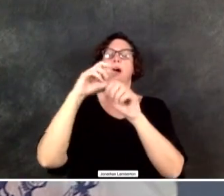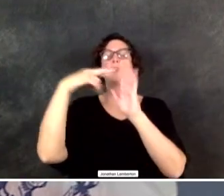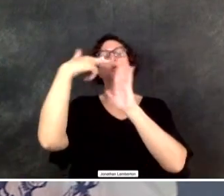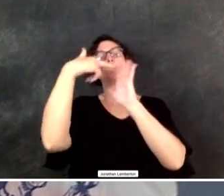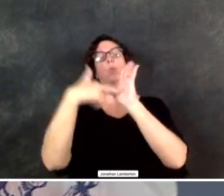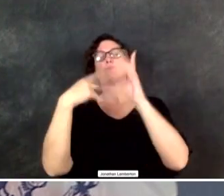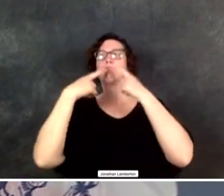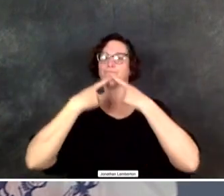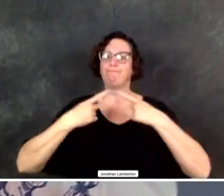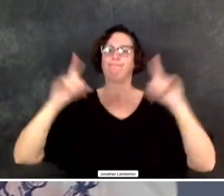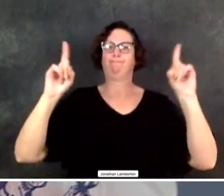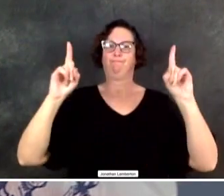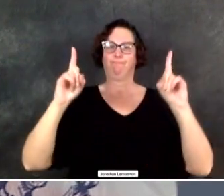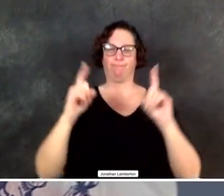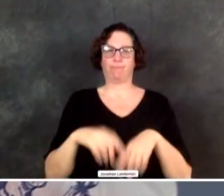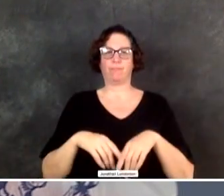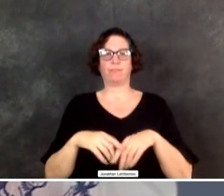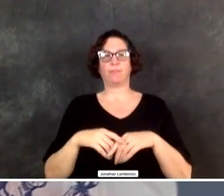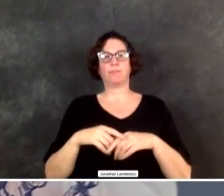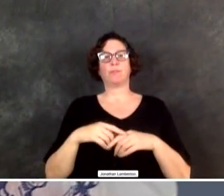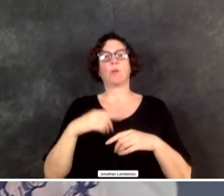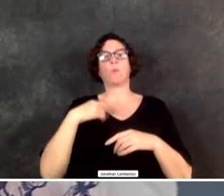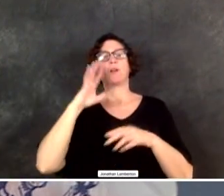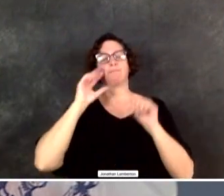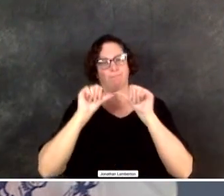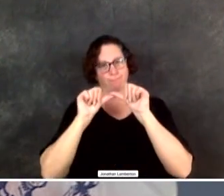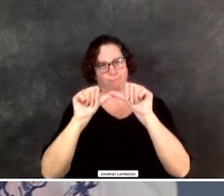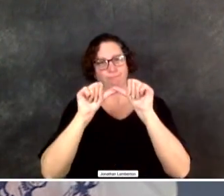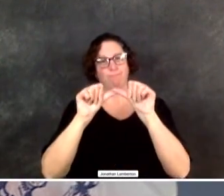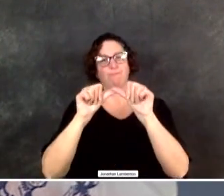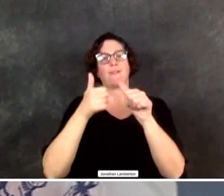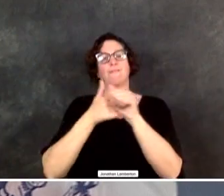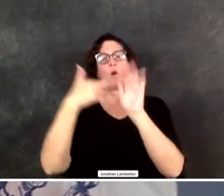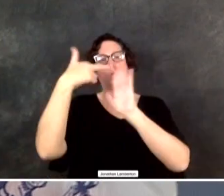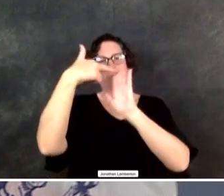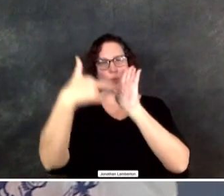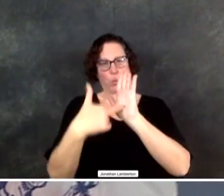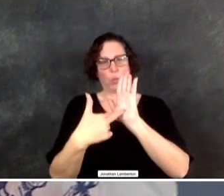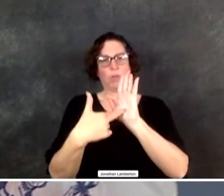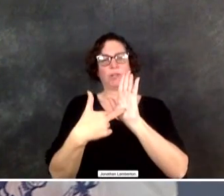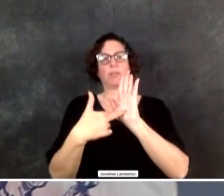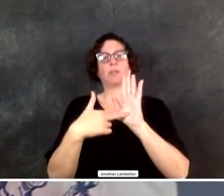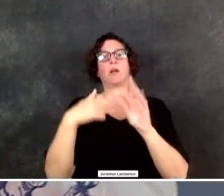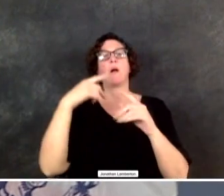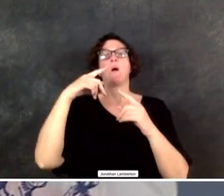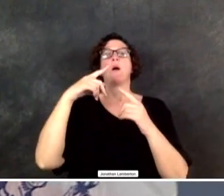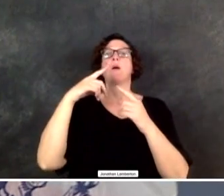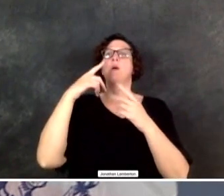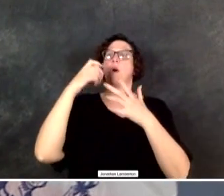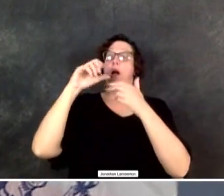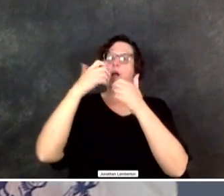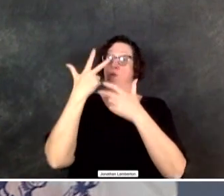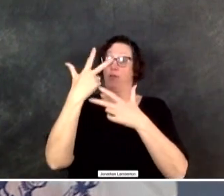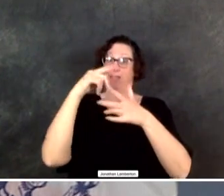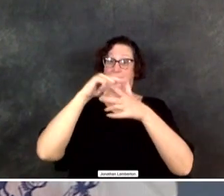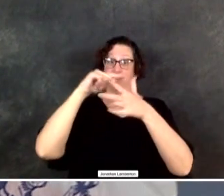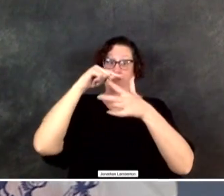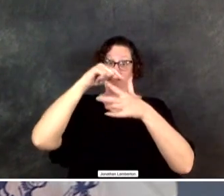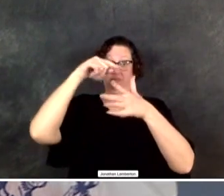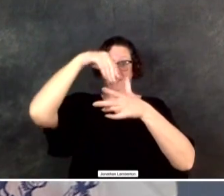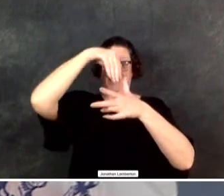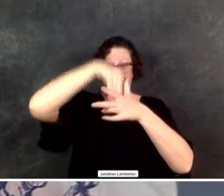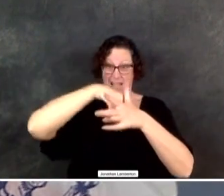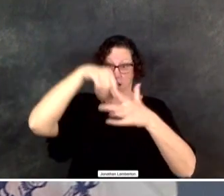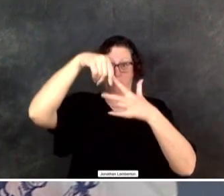assume the positive, where those three indicators go down all in a row, we can talk about some loosening up. God forbid those indicators went in the